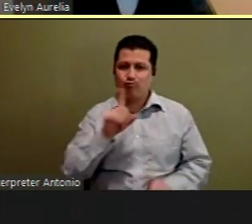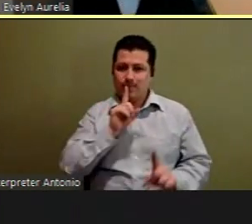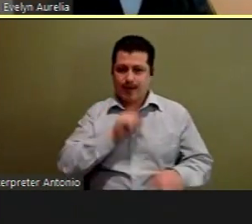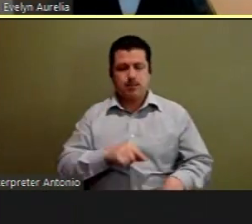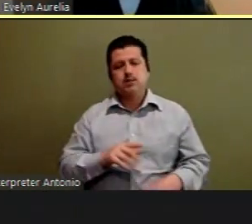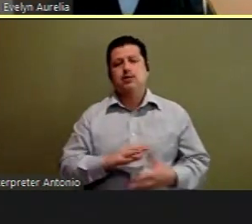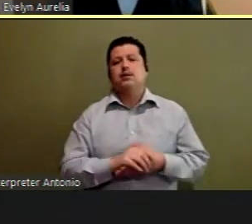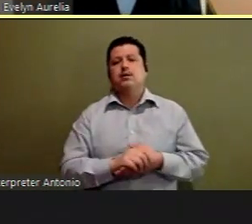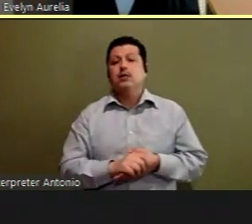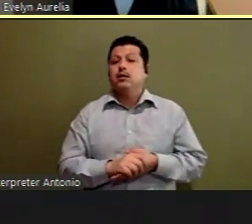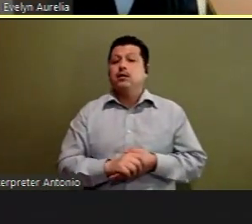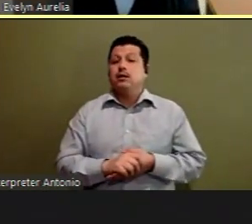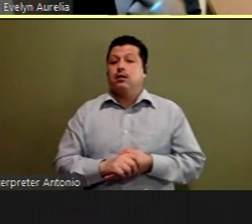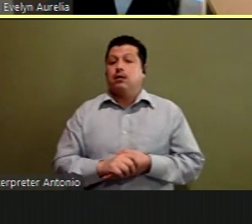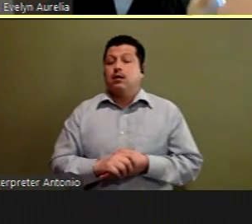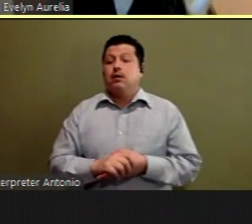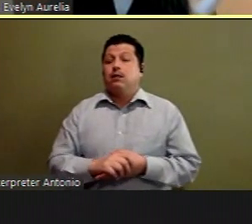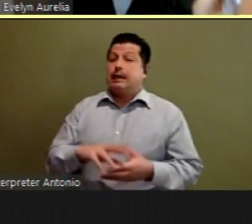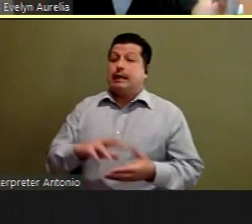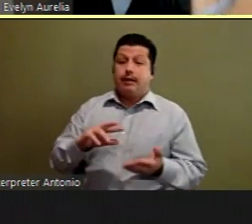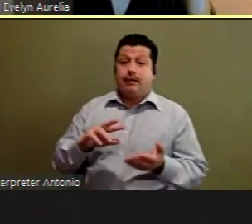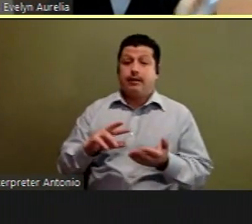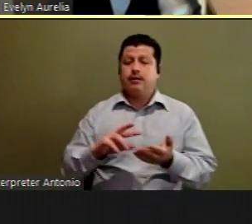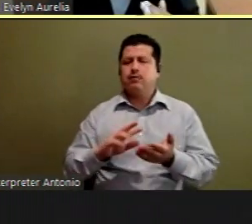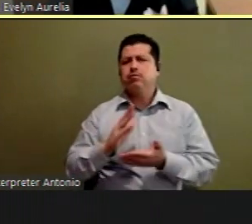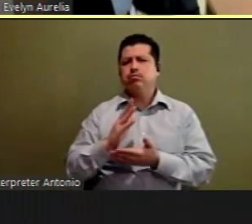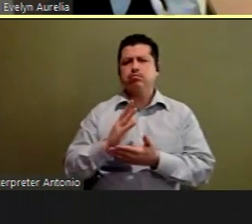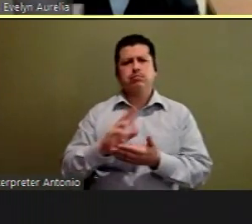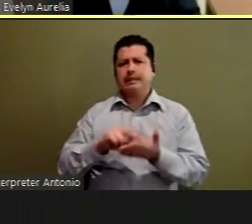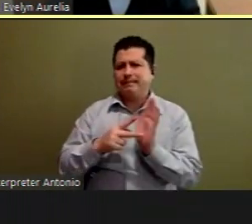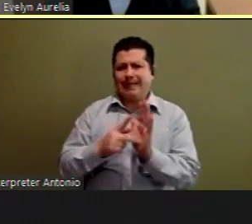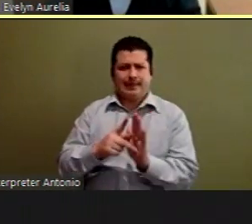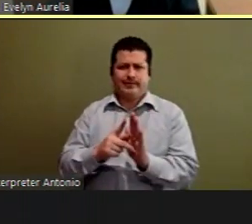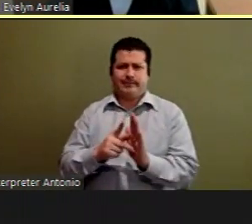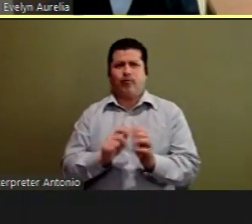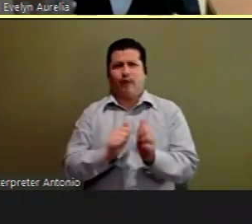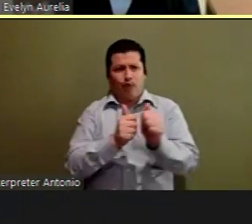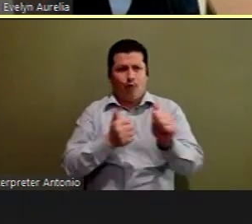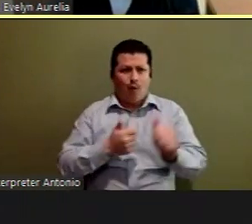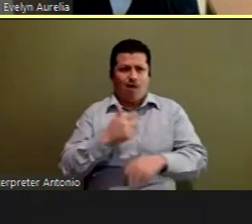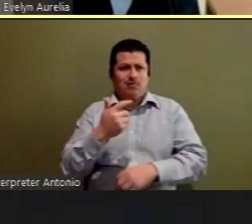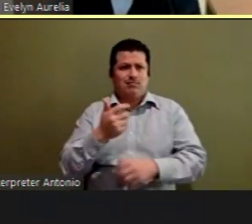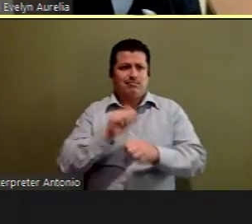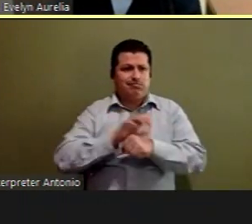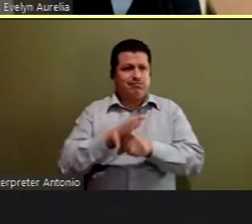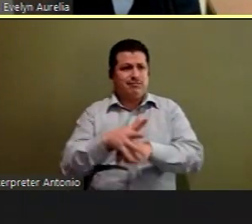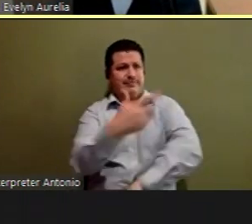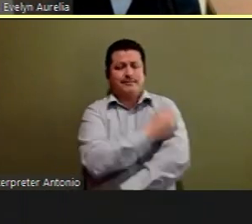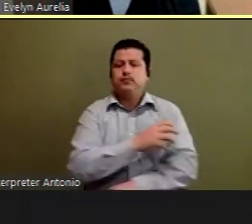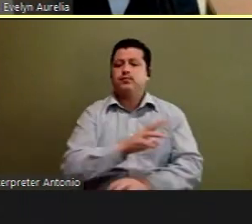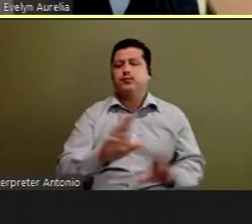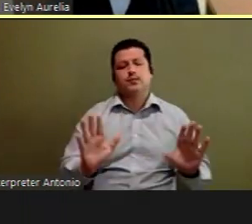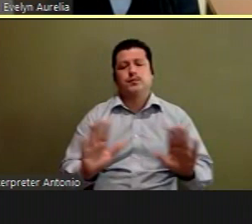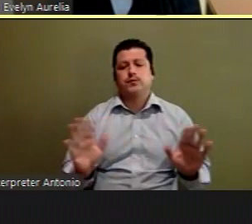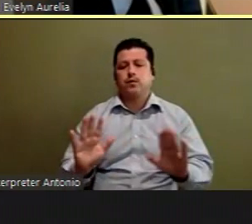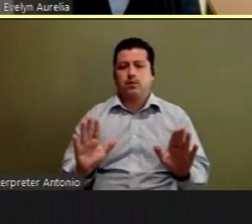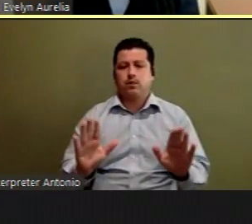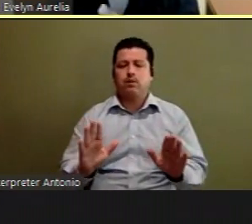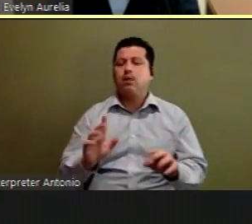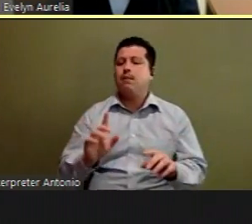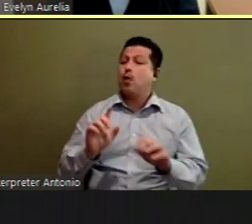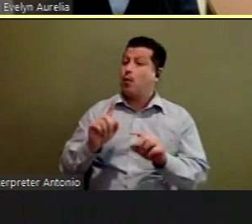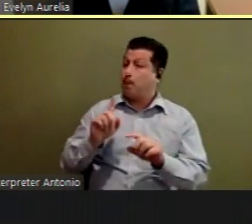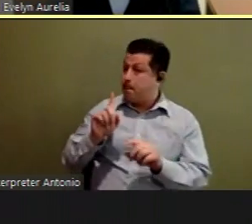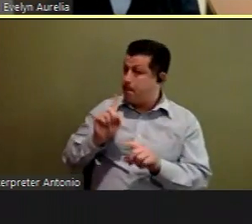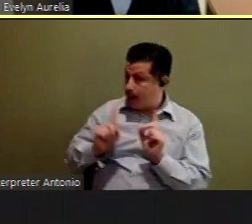you can't have the vaccine, but we do need to go through, look at the ingredients, see where they overlap, so we can know whether or not this will be safe for you. But again,